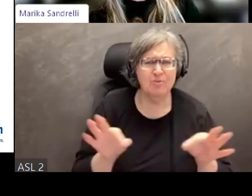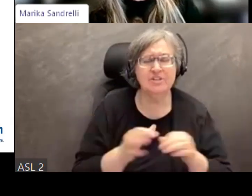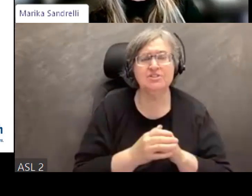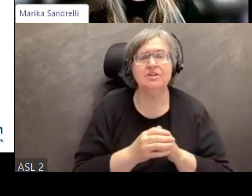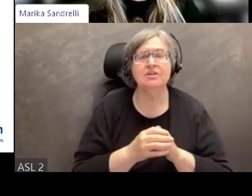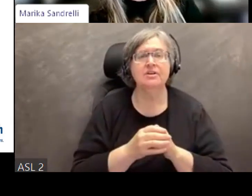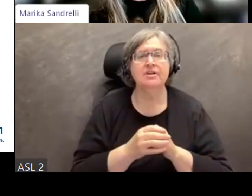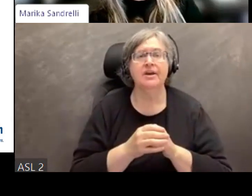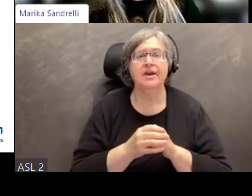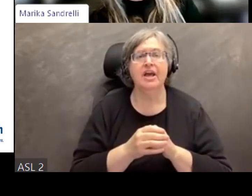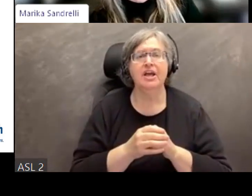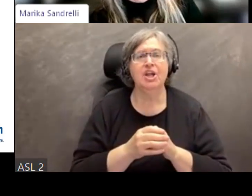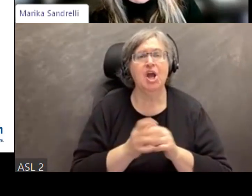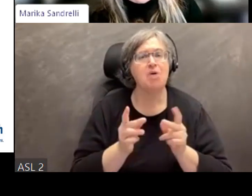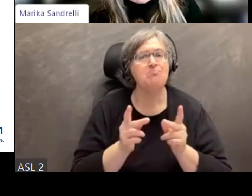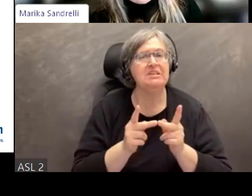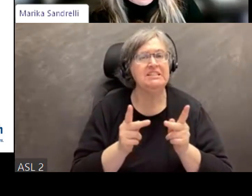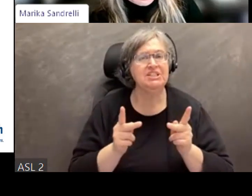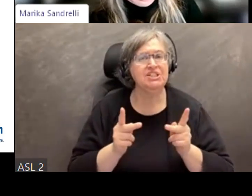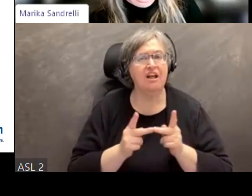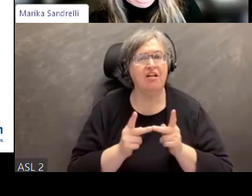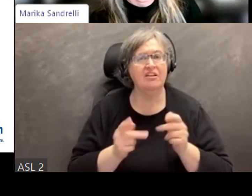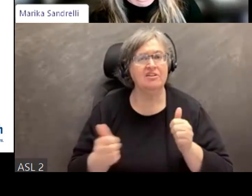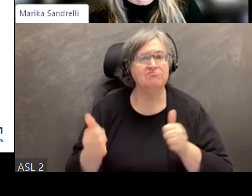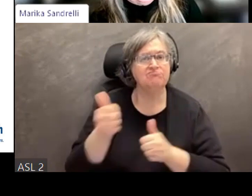language and for positionality.